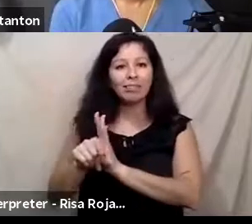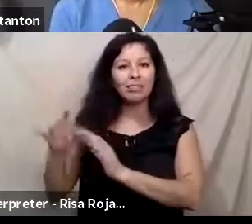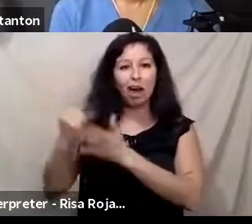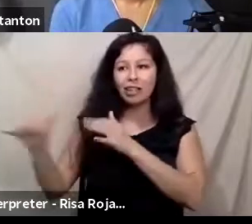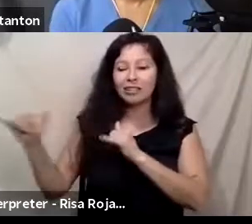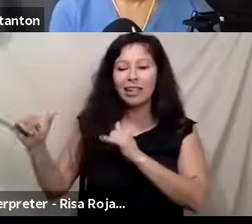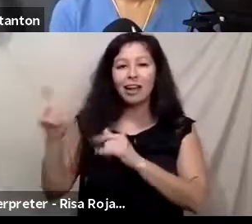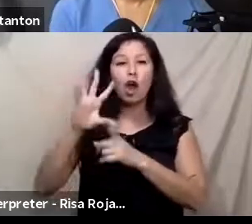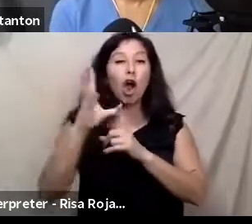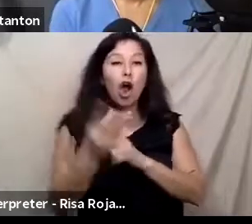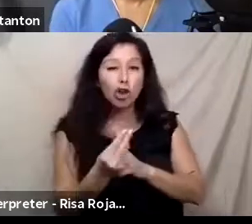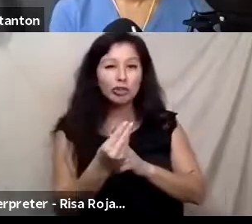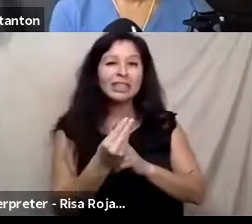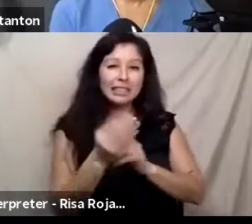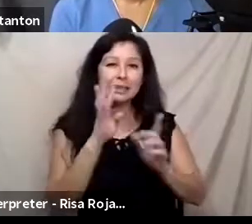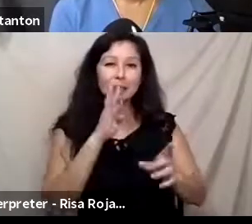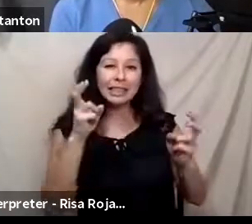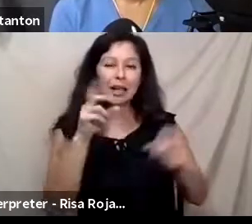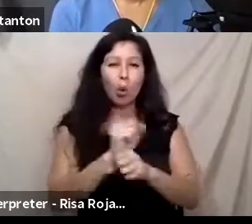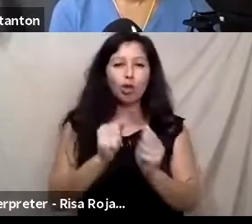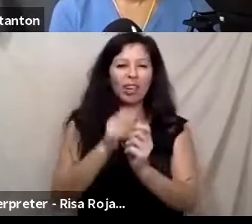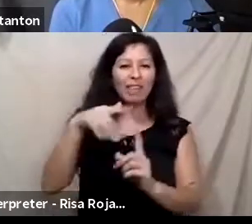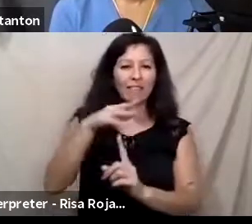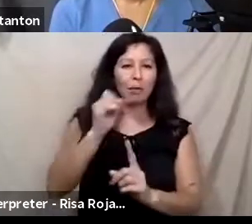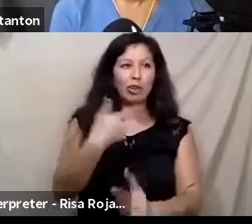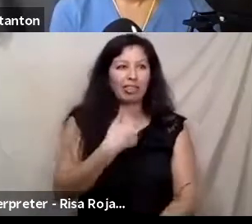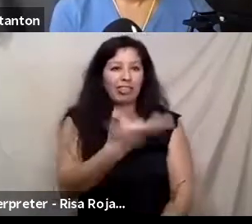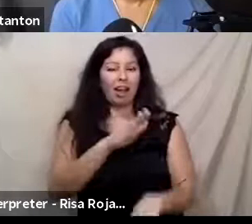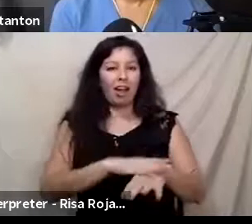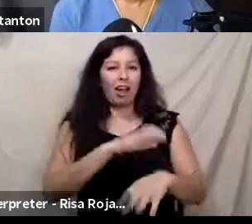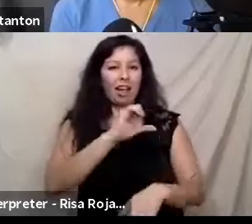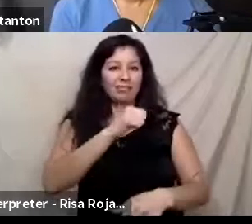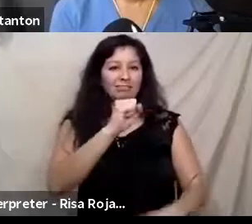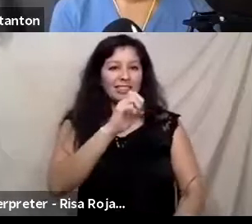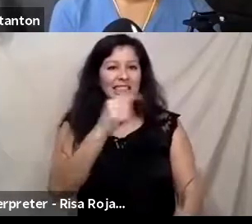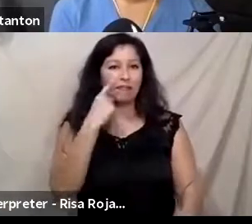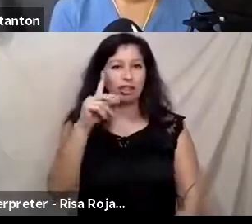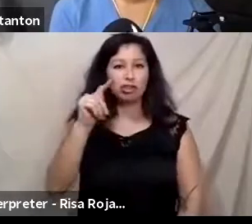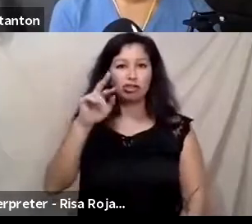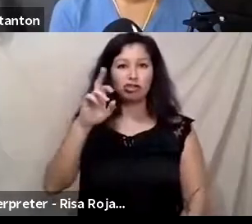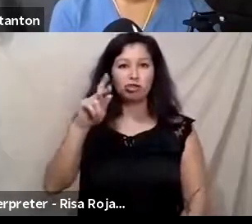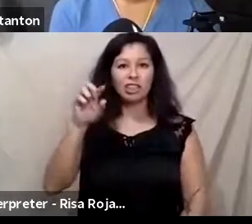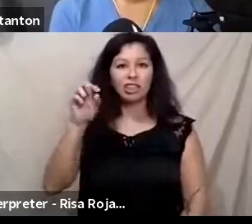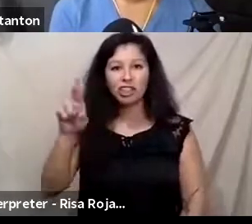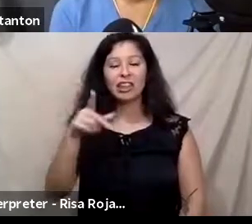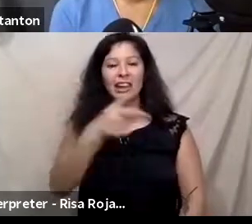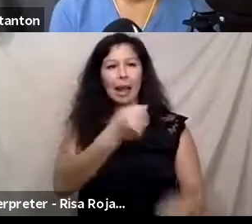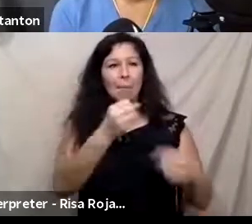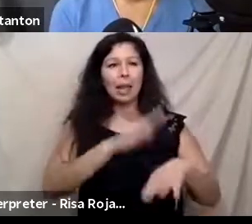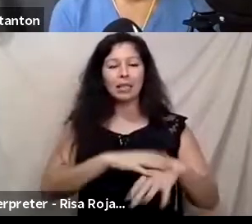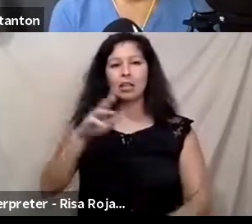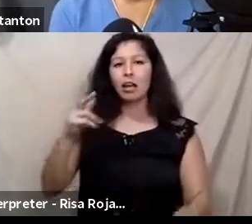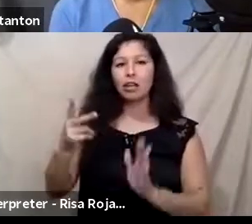when you work together in an environment. So there I am on the set of Trickster, and we've got, you know, it's based on a trilogy